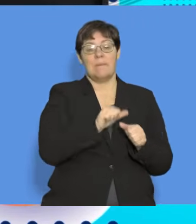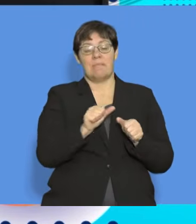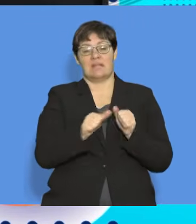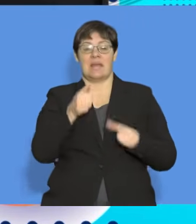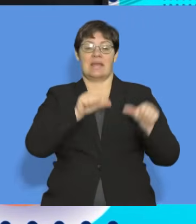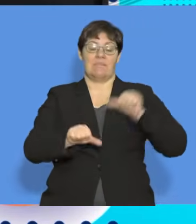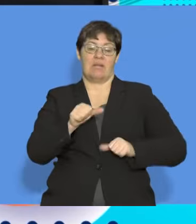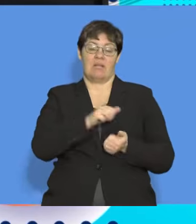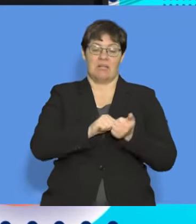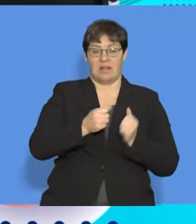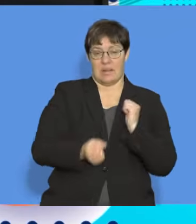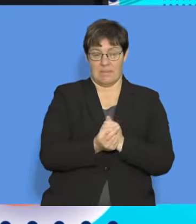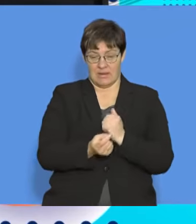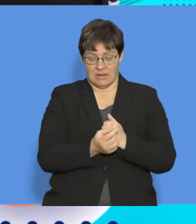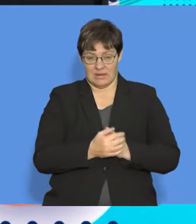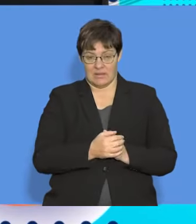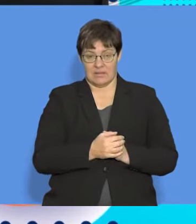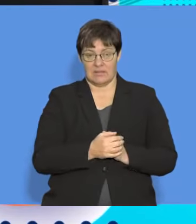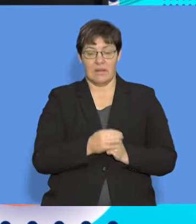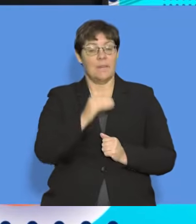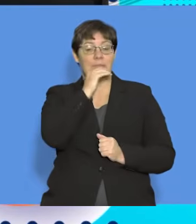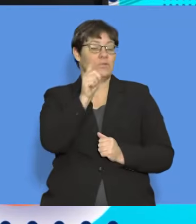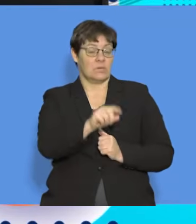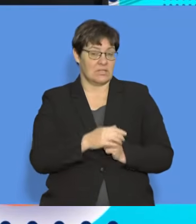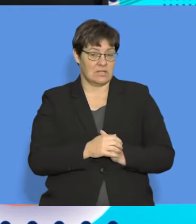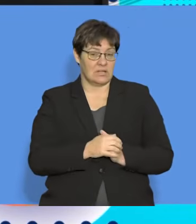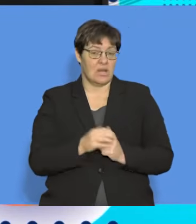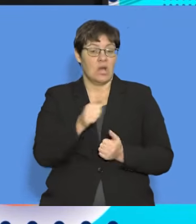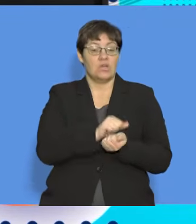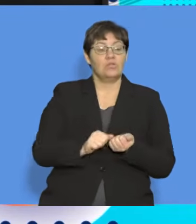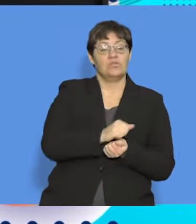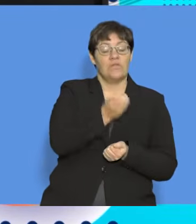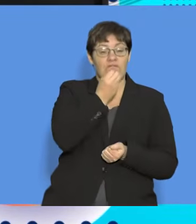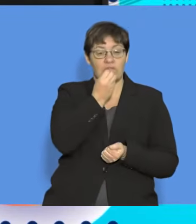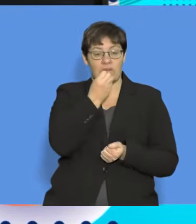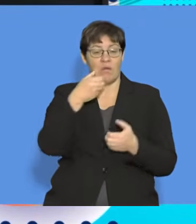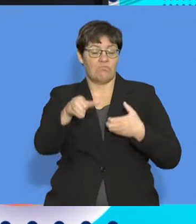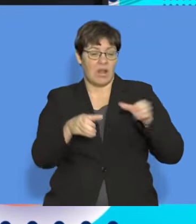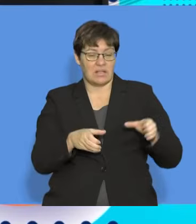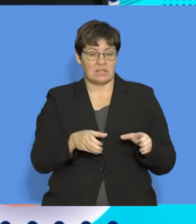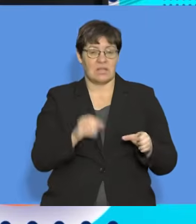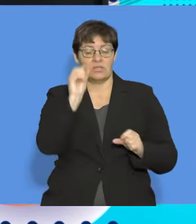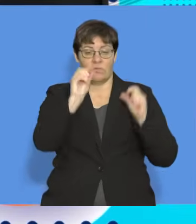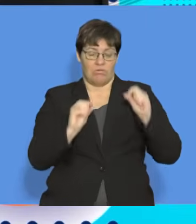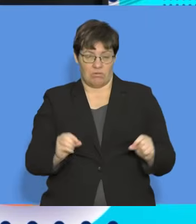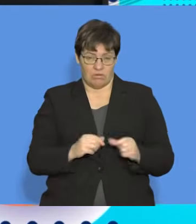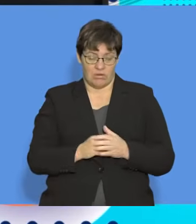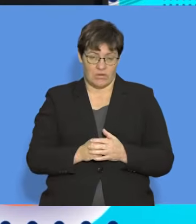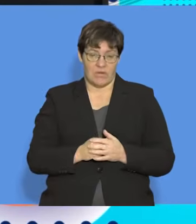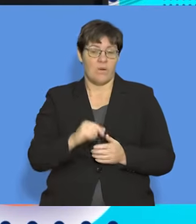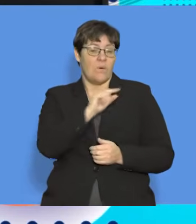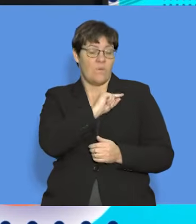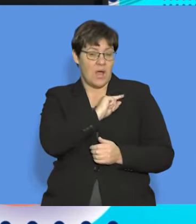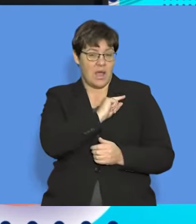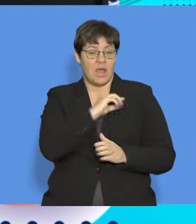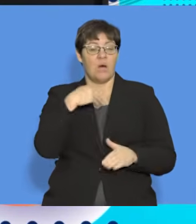the chemical digestion takes place. Essentially, it means that chewing the food breaks down the food into smaller particles so